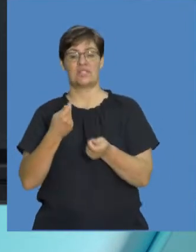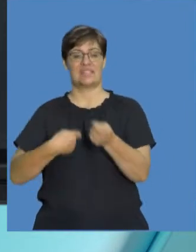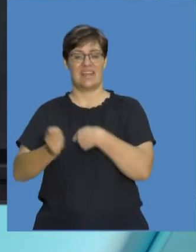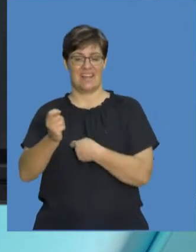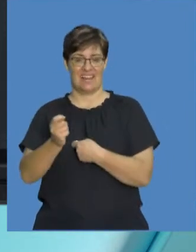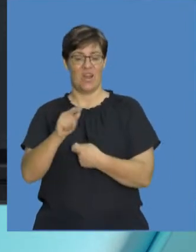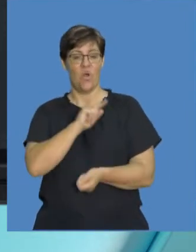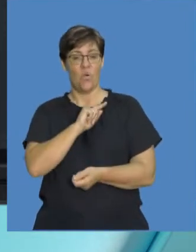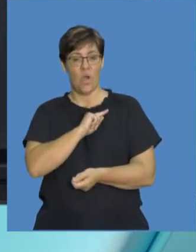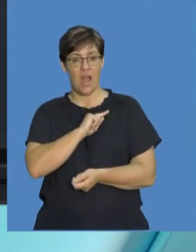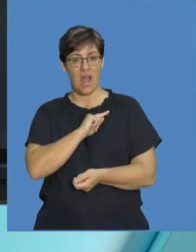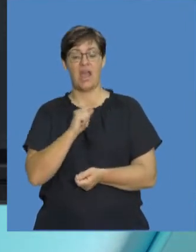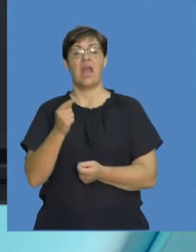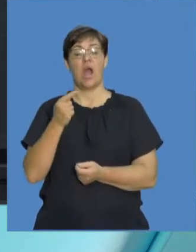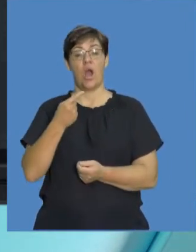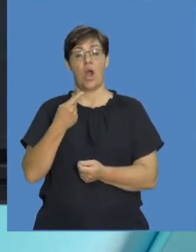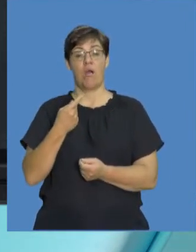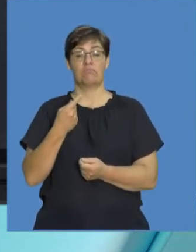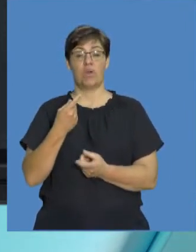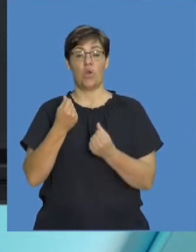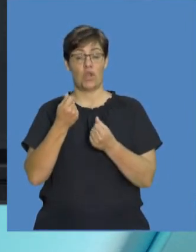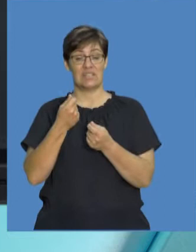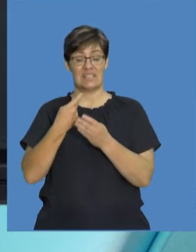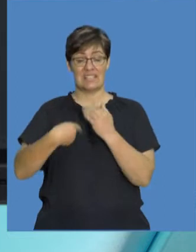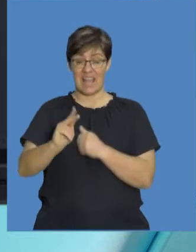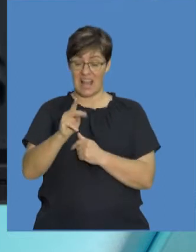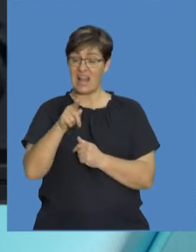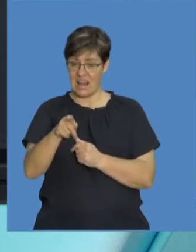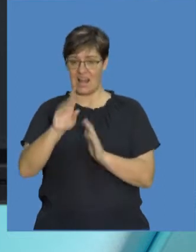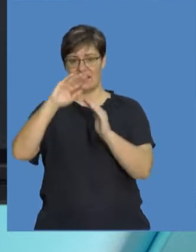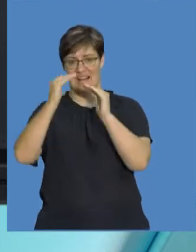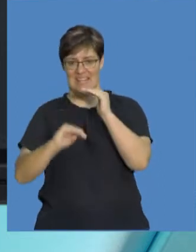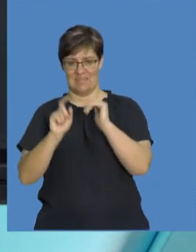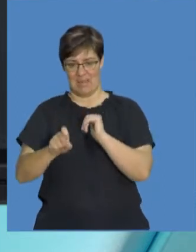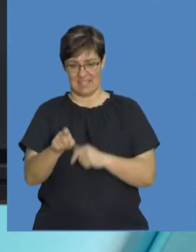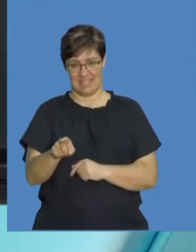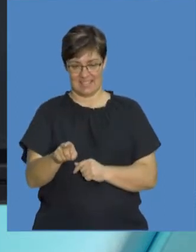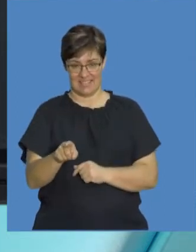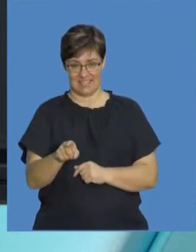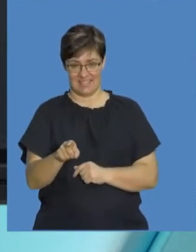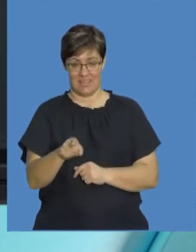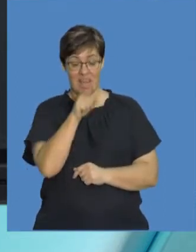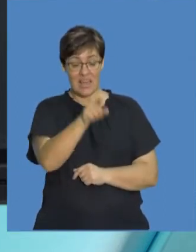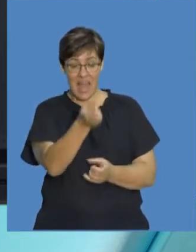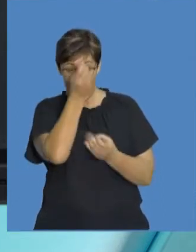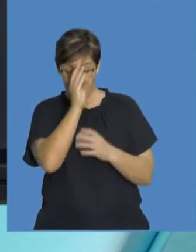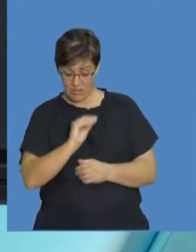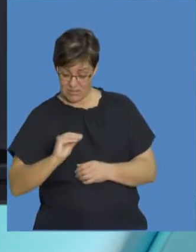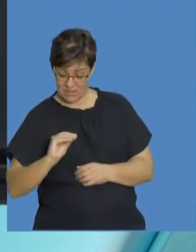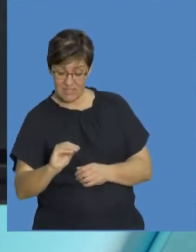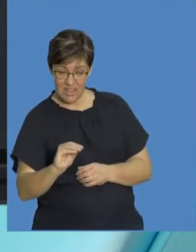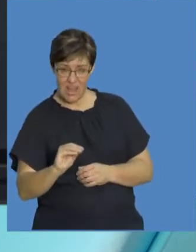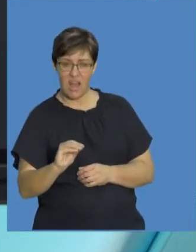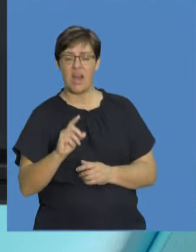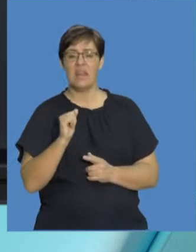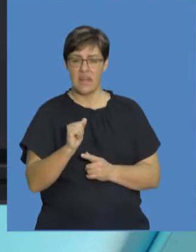sales, because my cost of sales had to decrease. Now, using that information, or using that